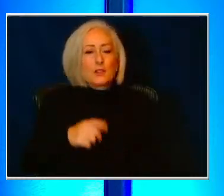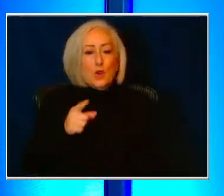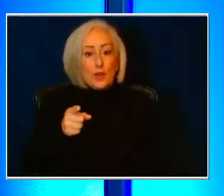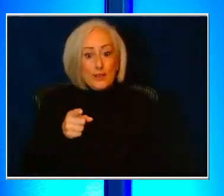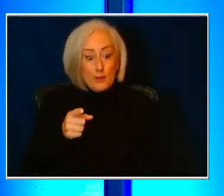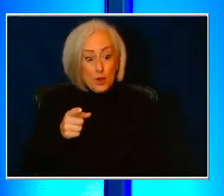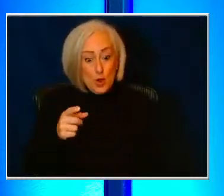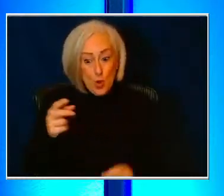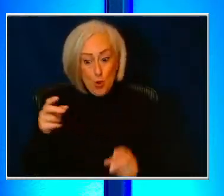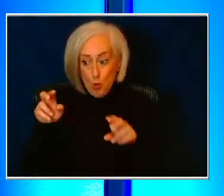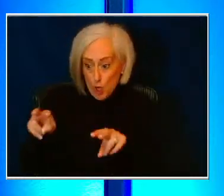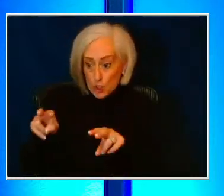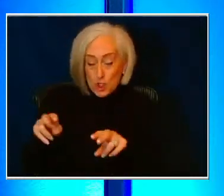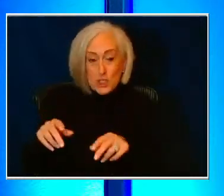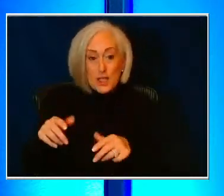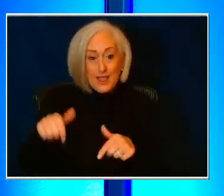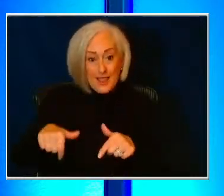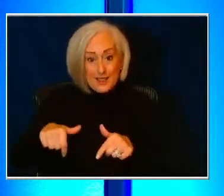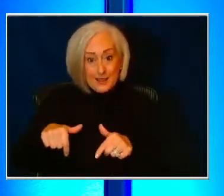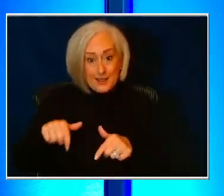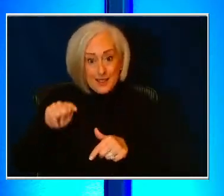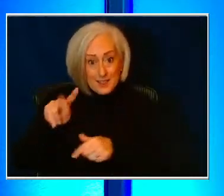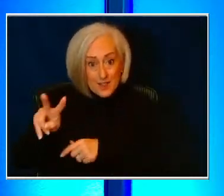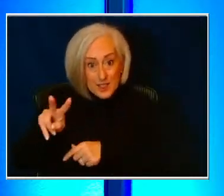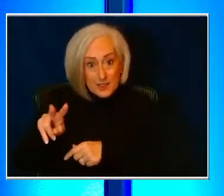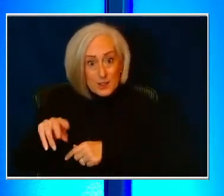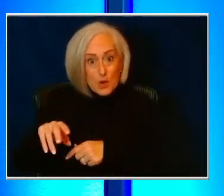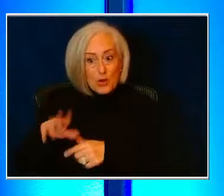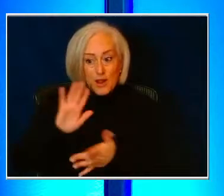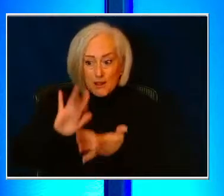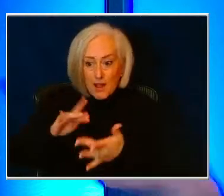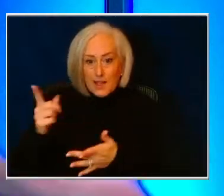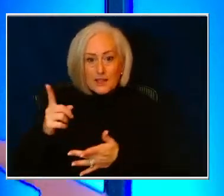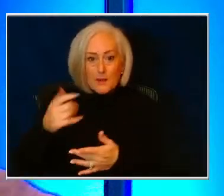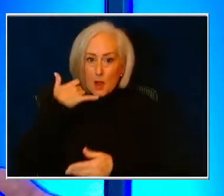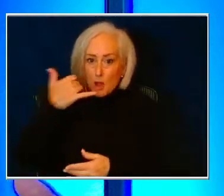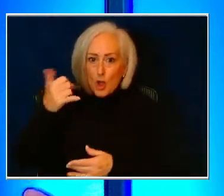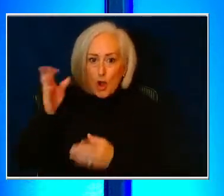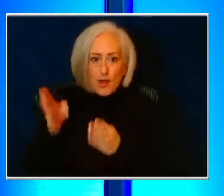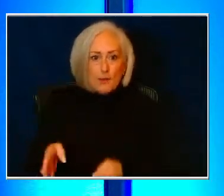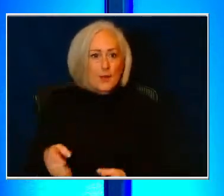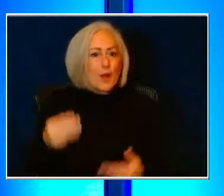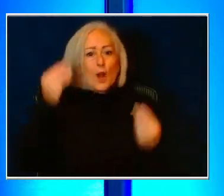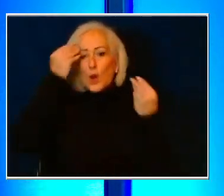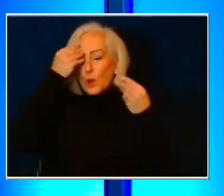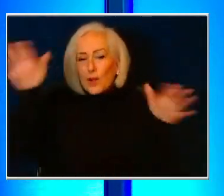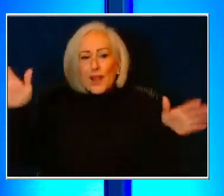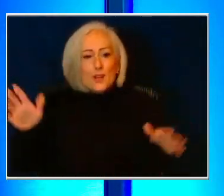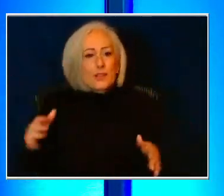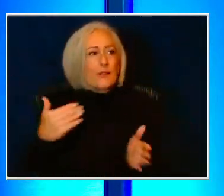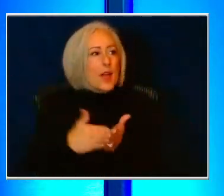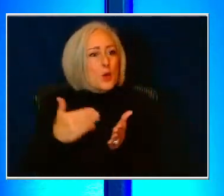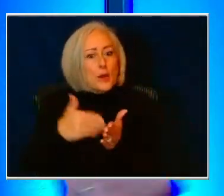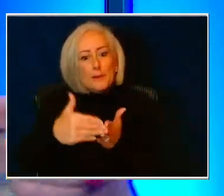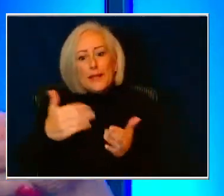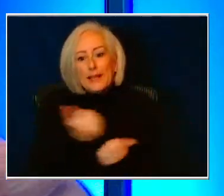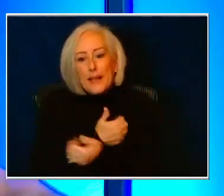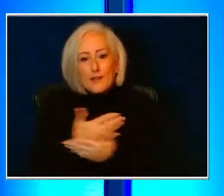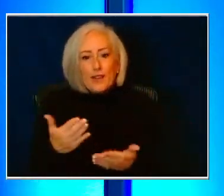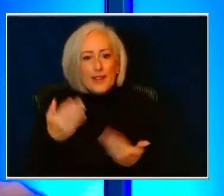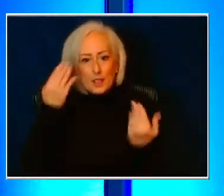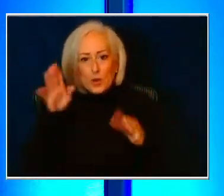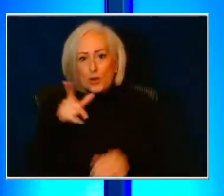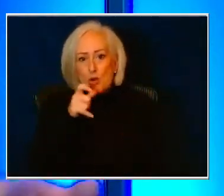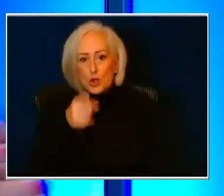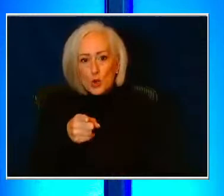to someone if you know they have it. Even the person who has it, call them. Who cares if they repeat themselves or don't know who you are? Guess what? The person sitting next to